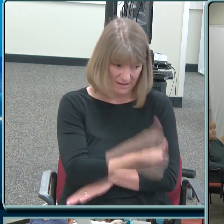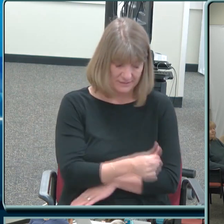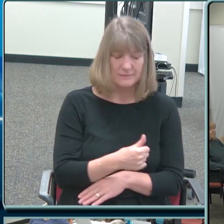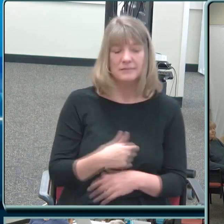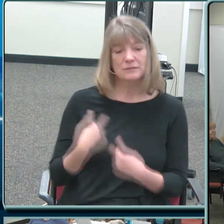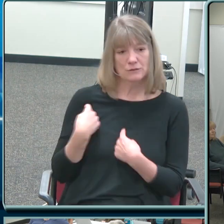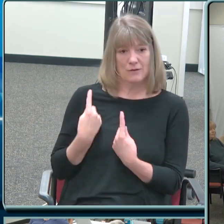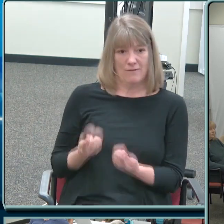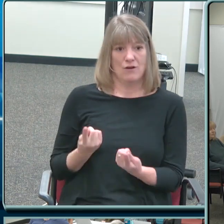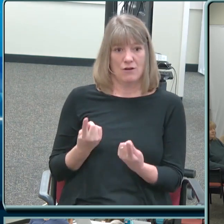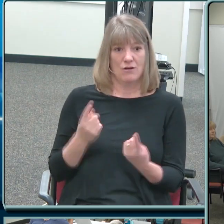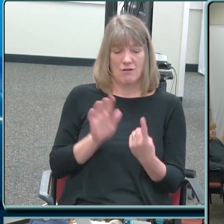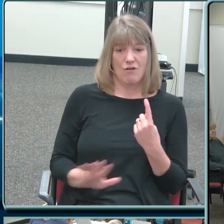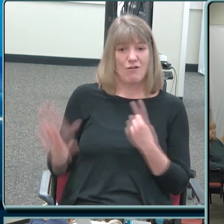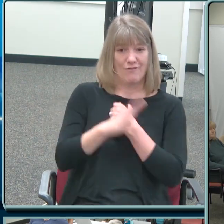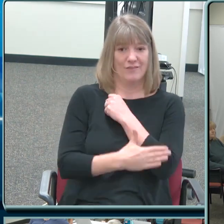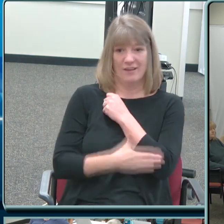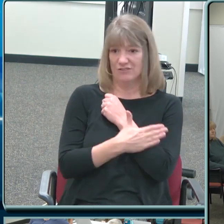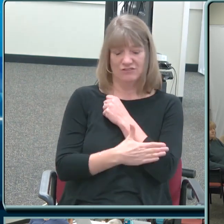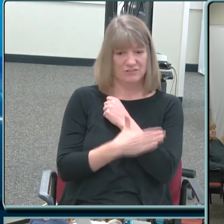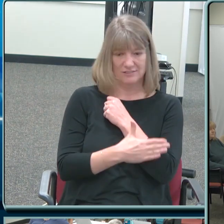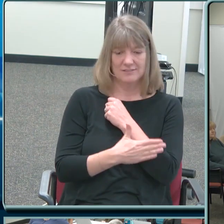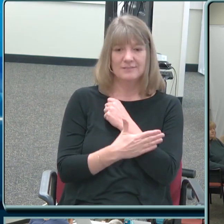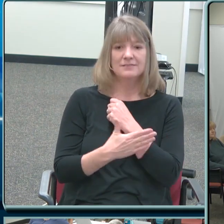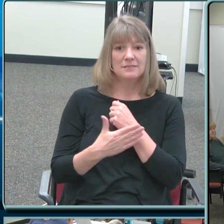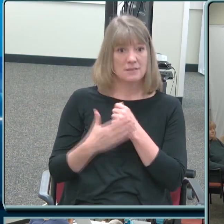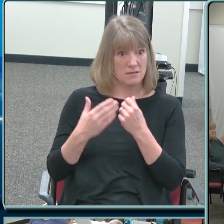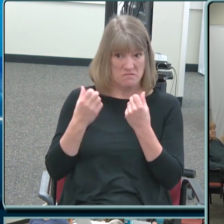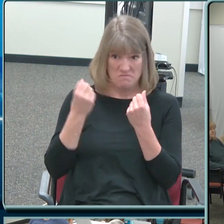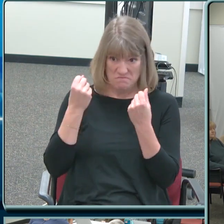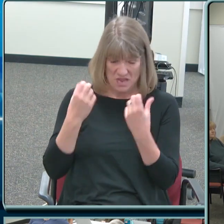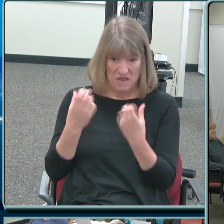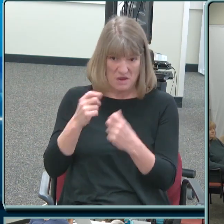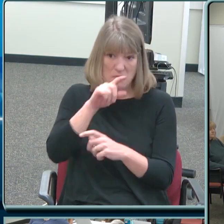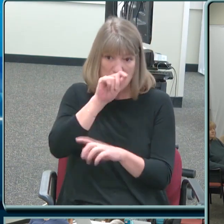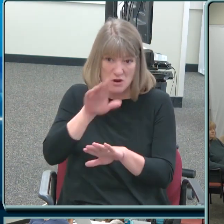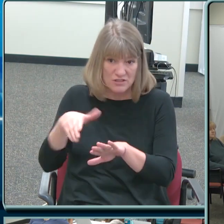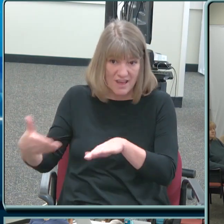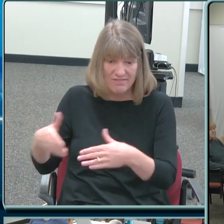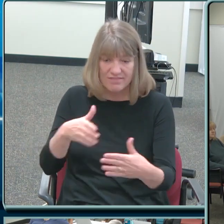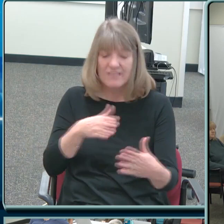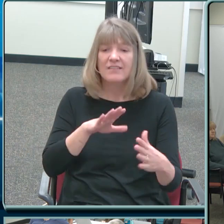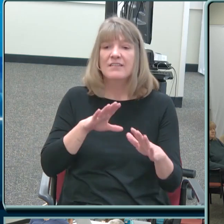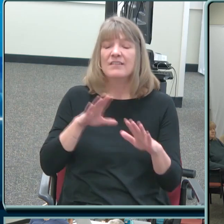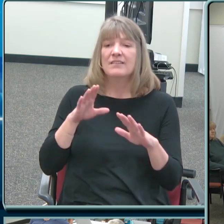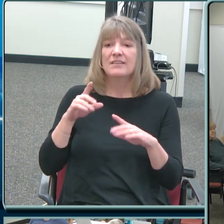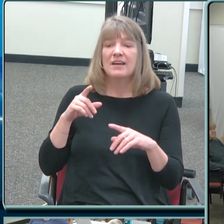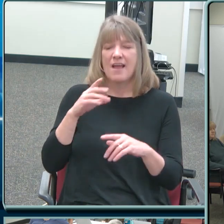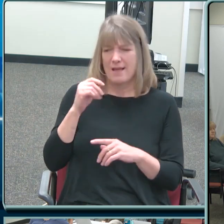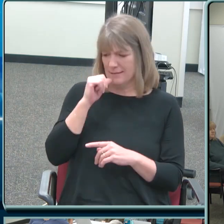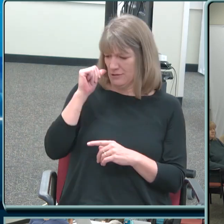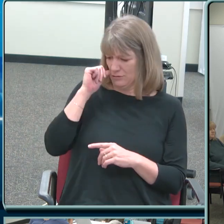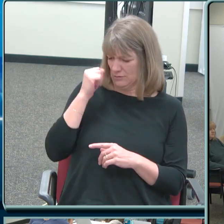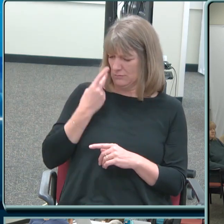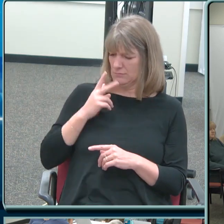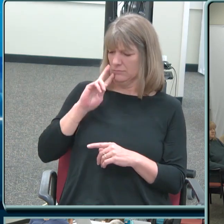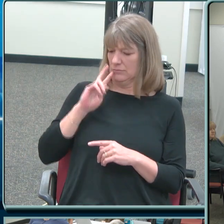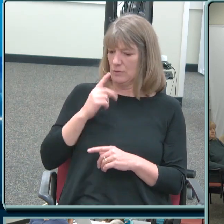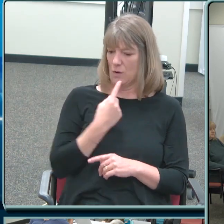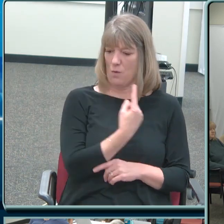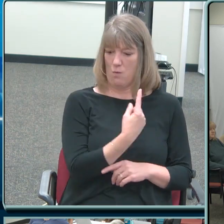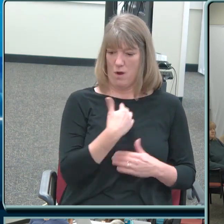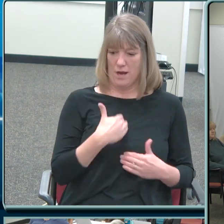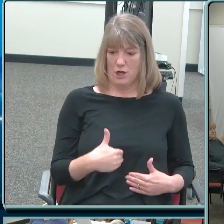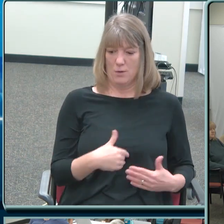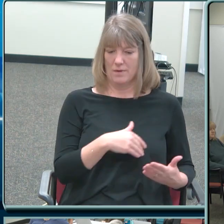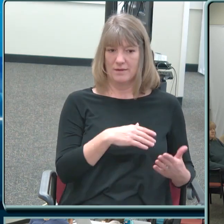So far around the country, it has not. There's been a lot of bird death, and there's been, as of yesterday, the day before, one human case that's